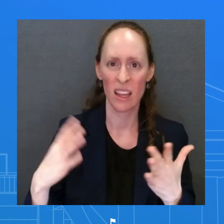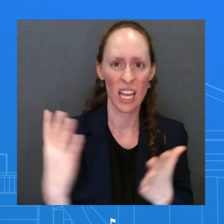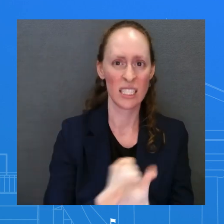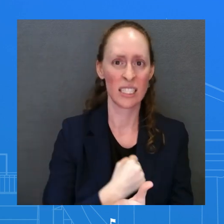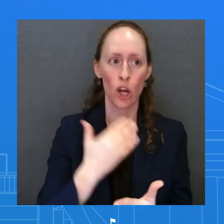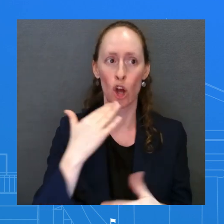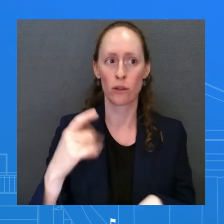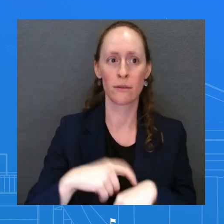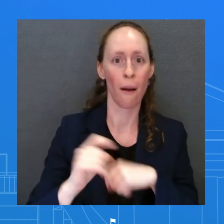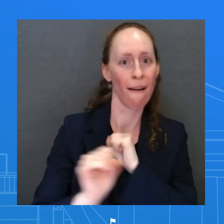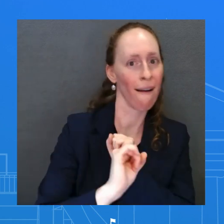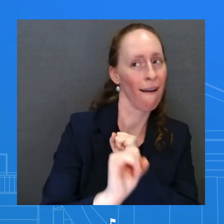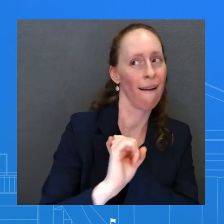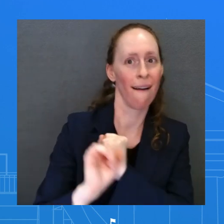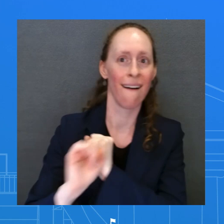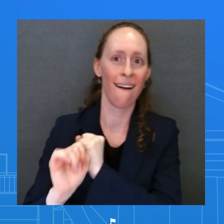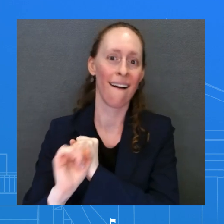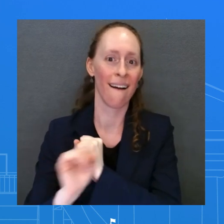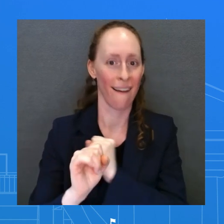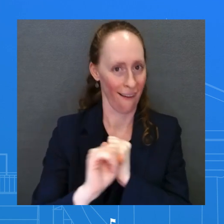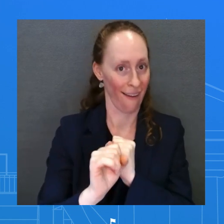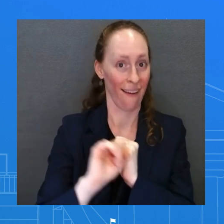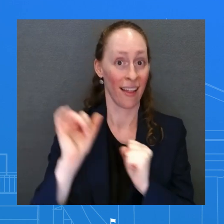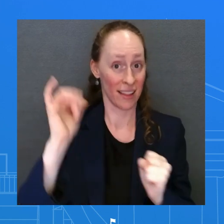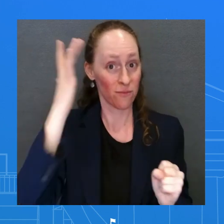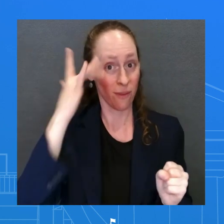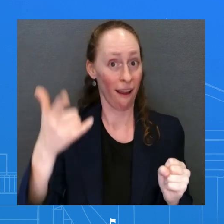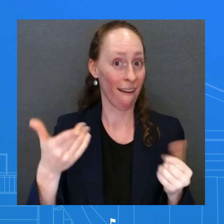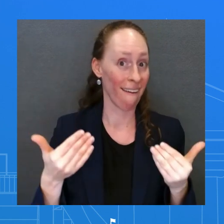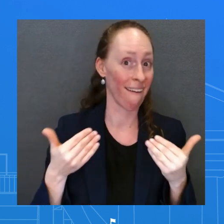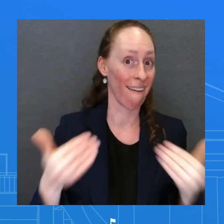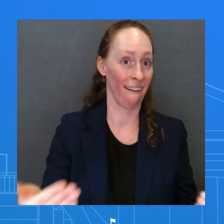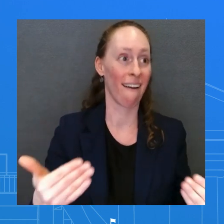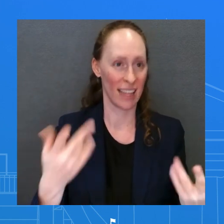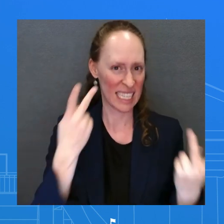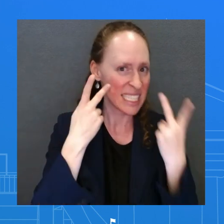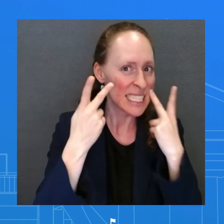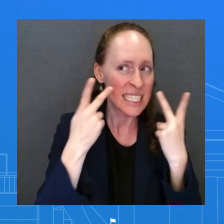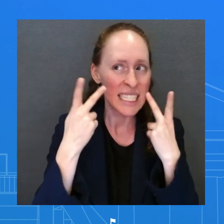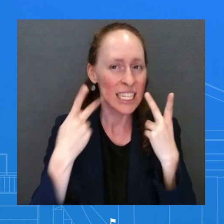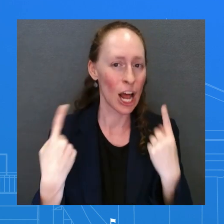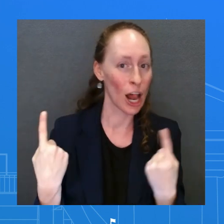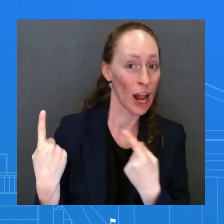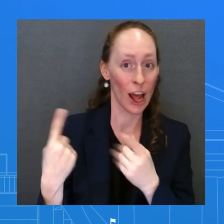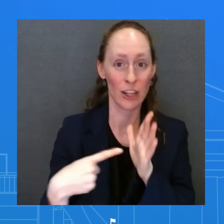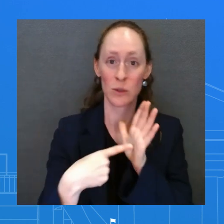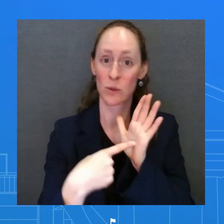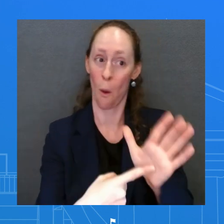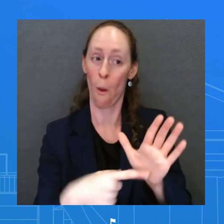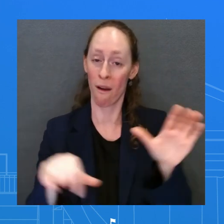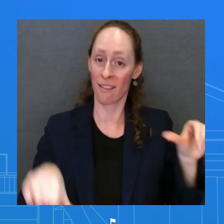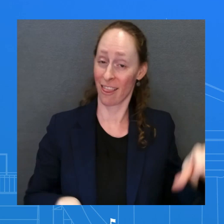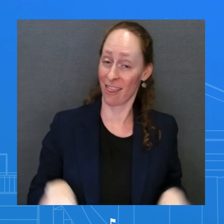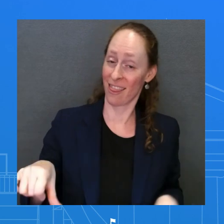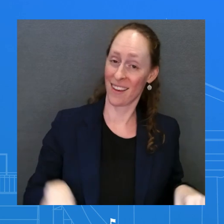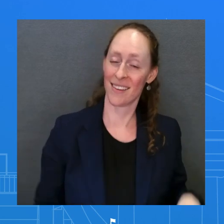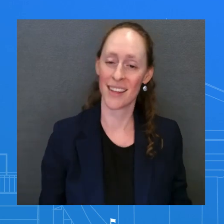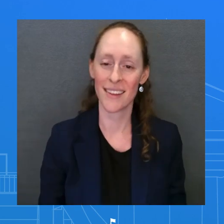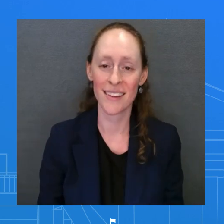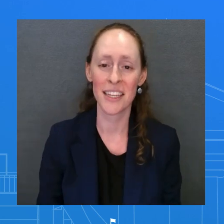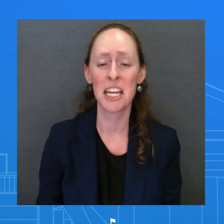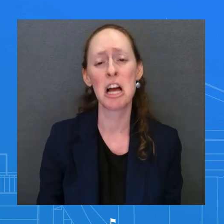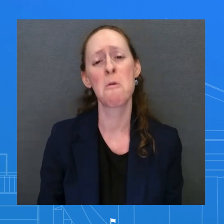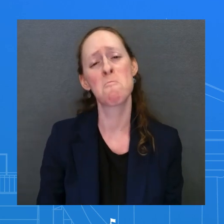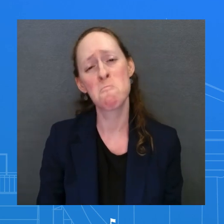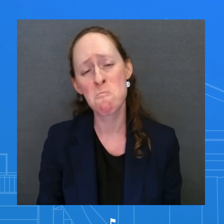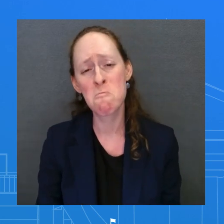as well? So look, the president talks about the economy every chance that he can, and tries to communicate with the American people and really